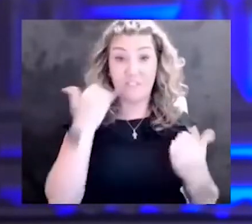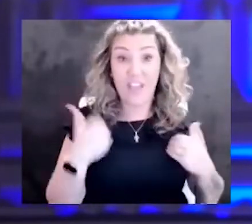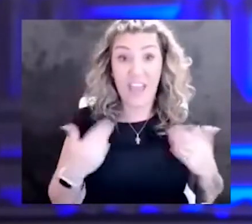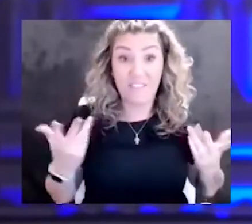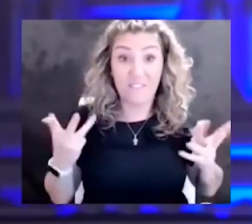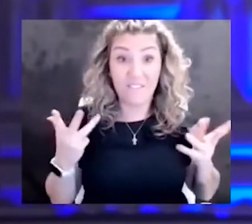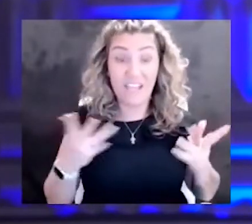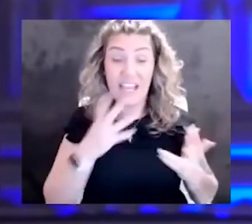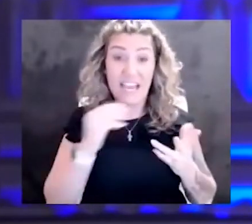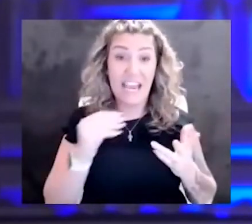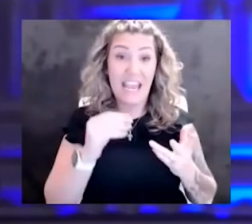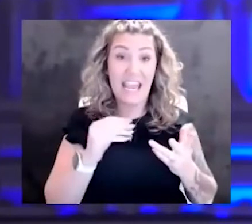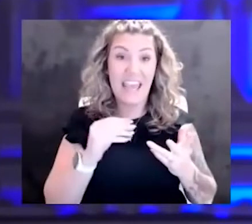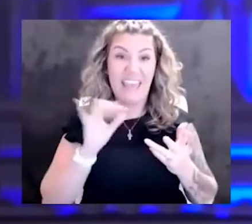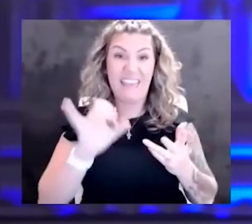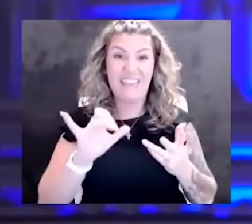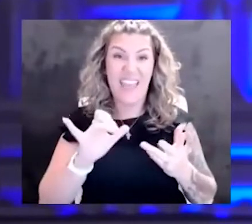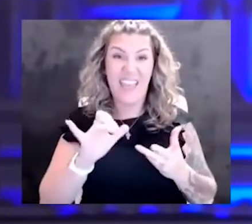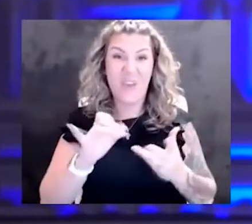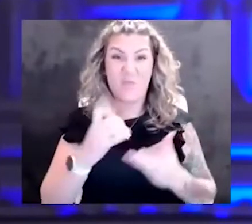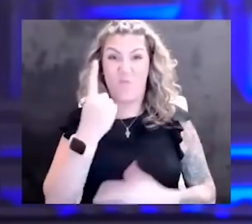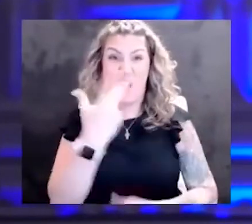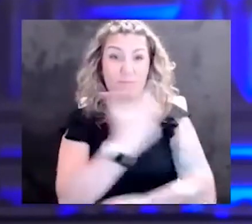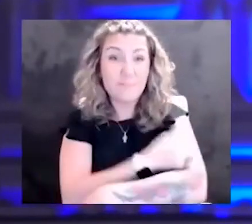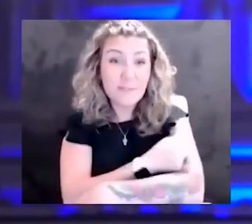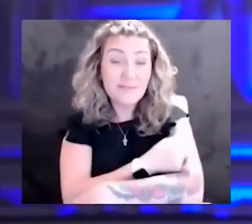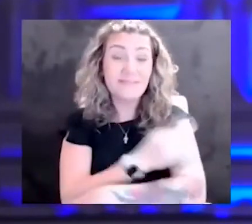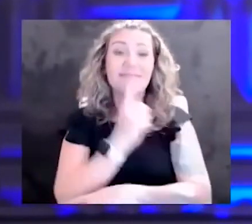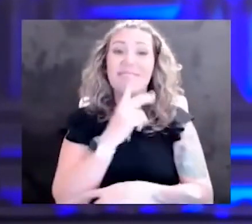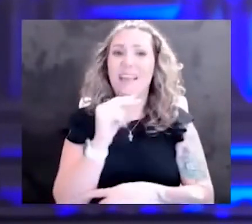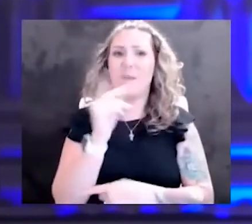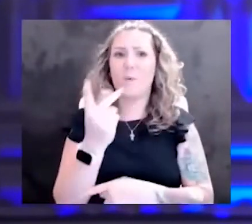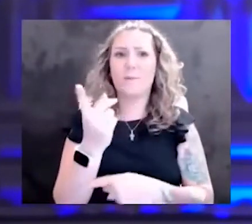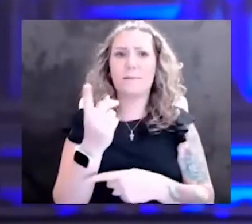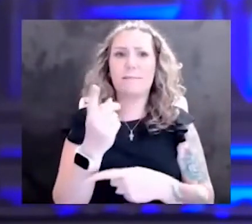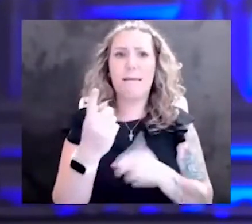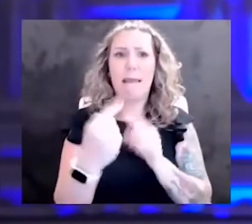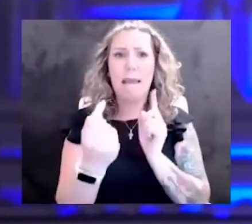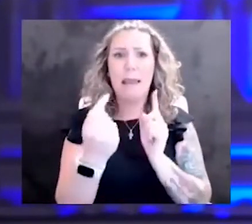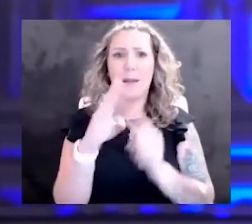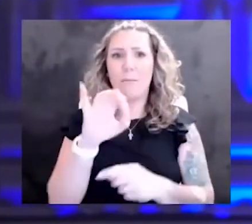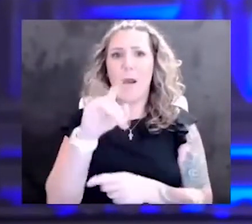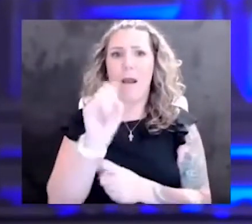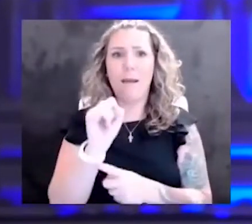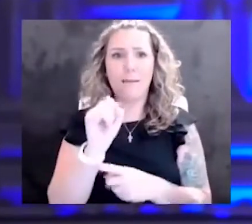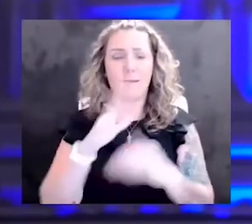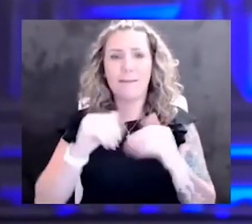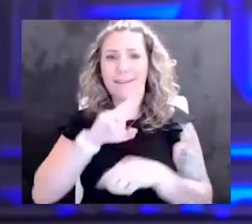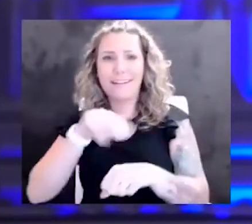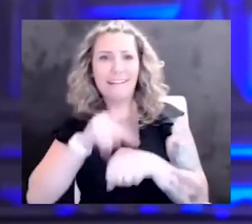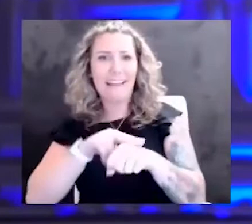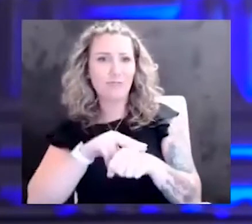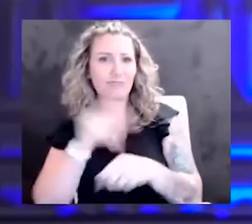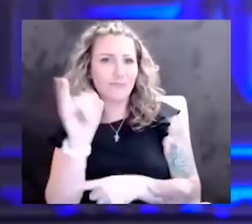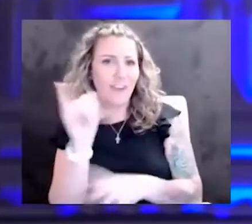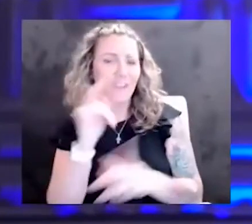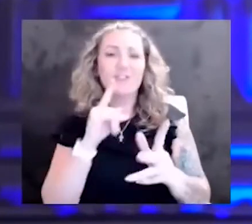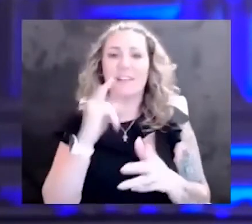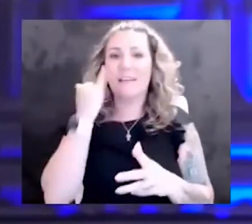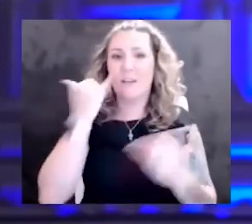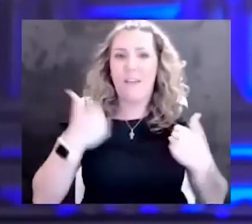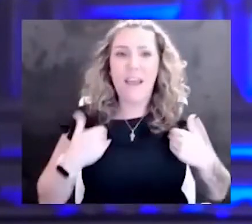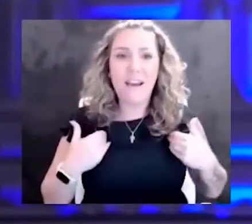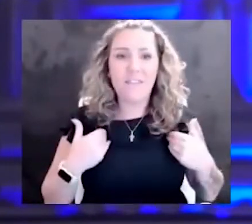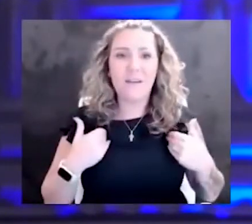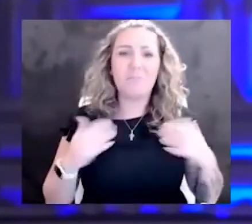vaccine, those antibody levels are going to be higher than just natural infection. We also do understand that if you had mild disease, very